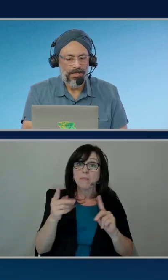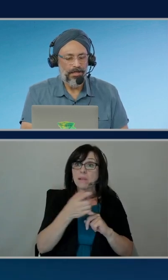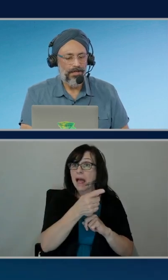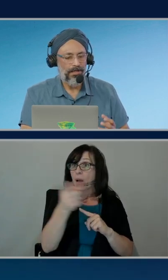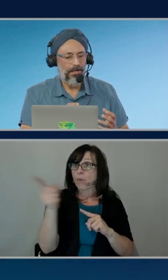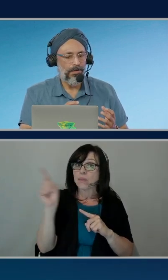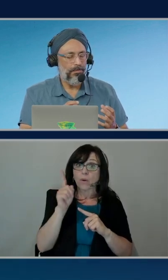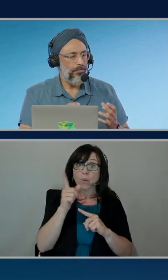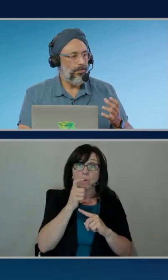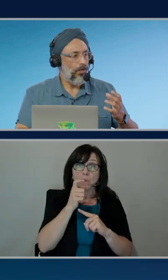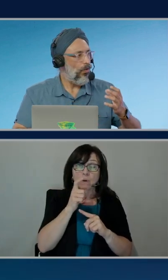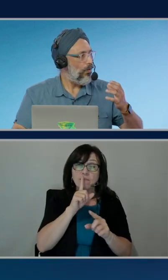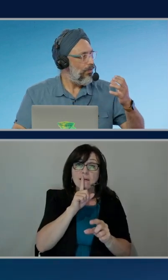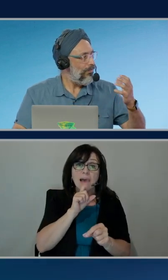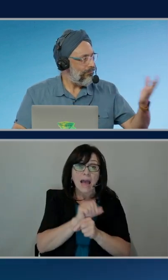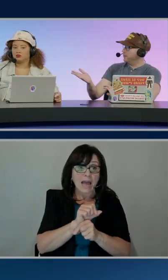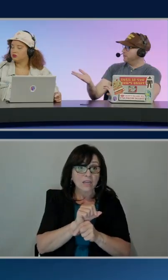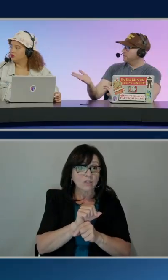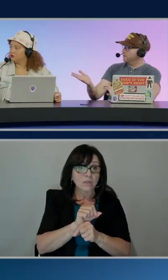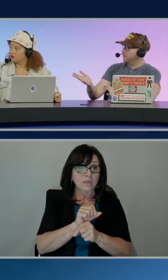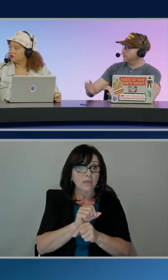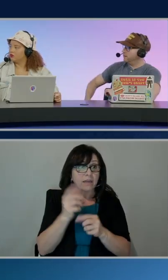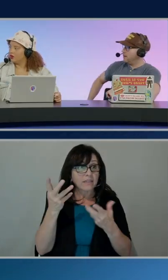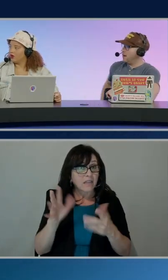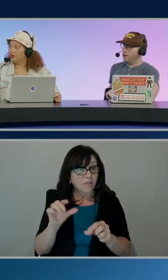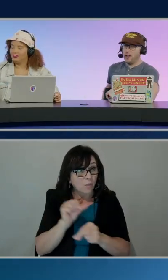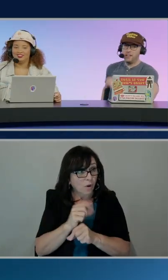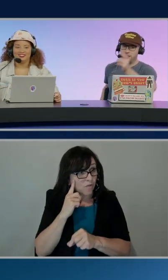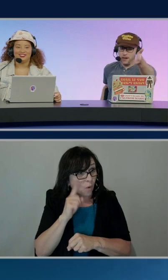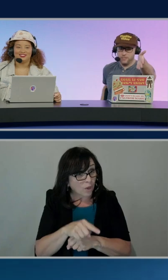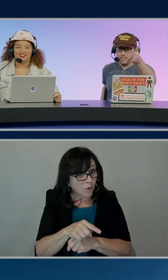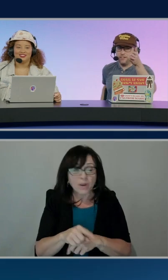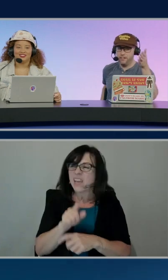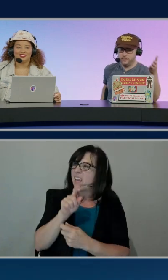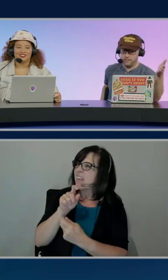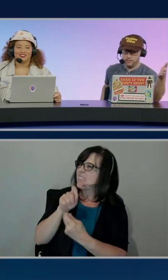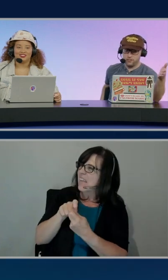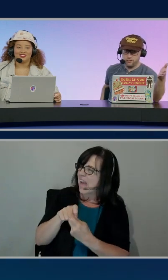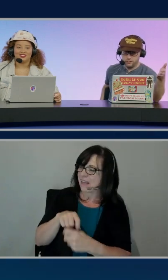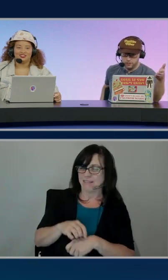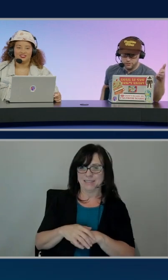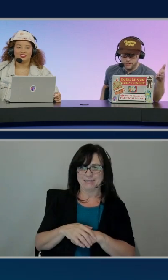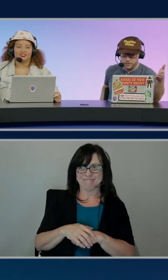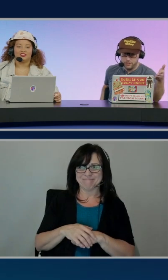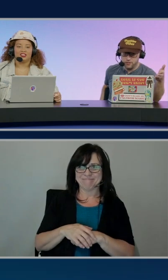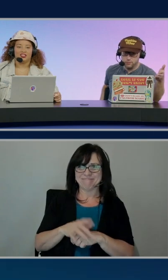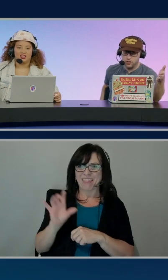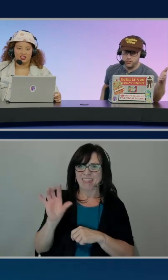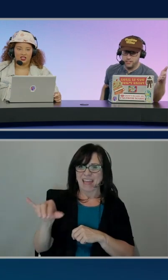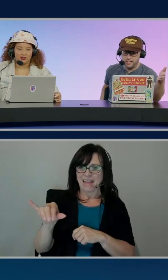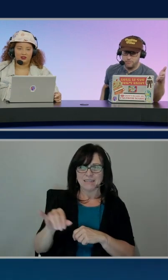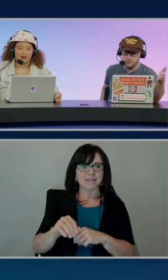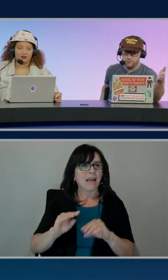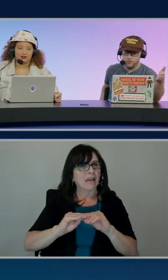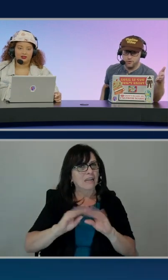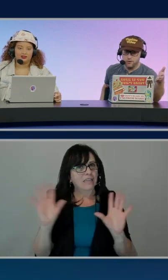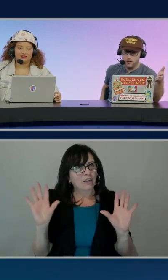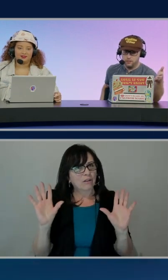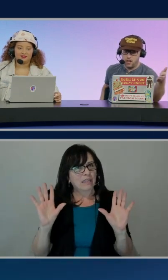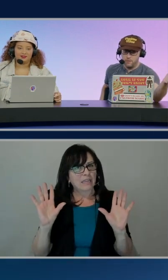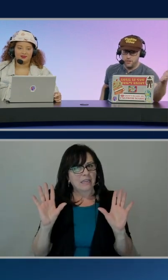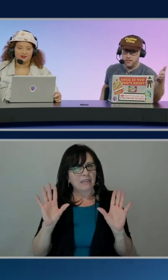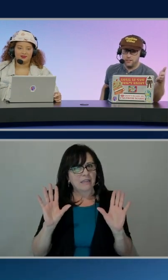actually They've already done the work for you. exactly. Oh, nice. Yes. Yeah, I'm seeing that's Yes. clearly the Russian adapter